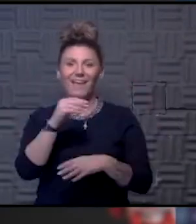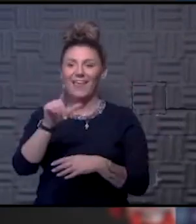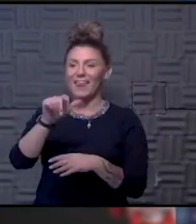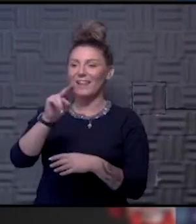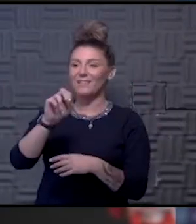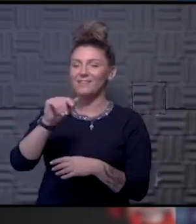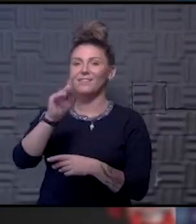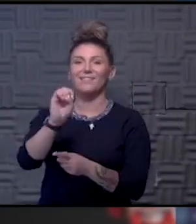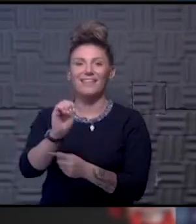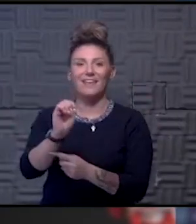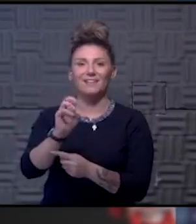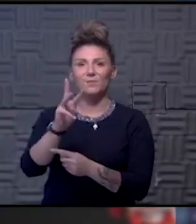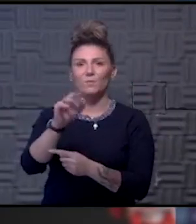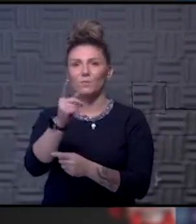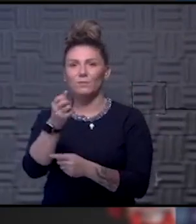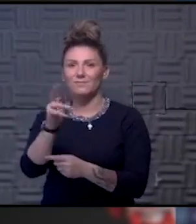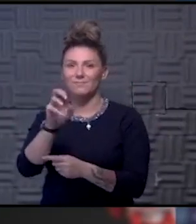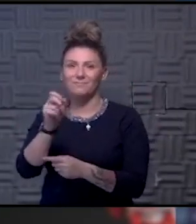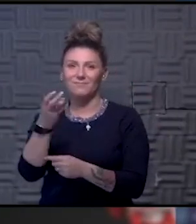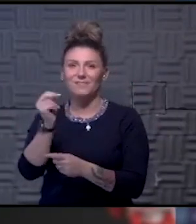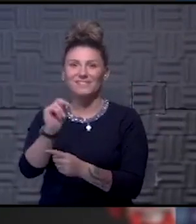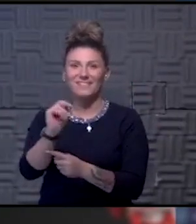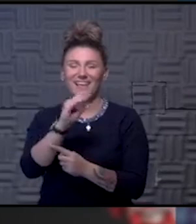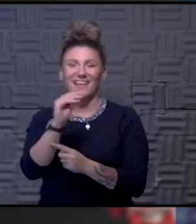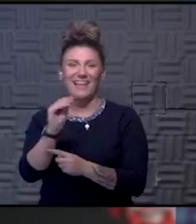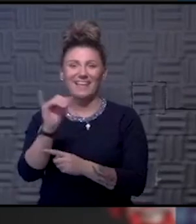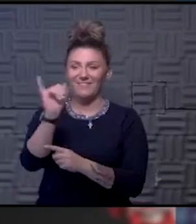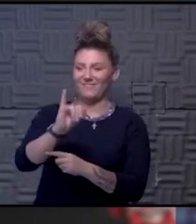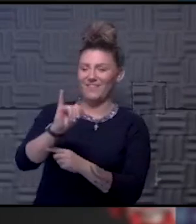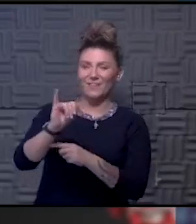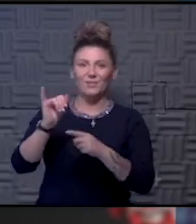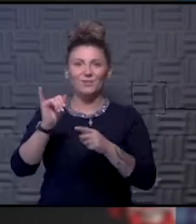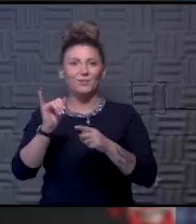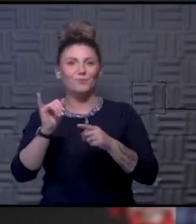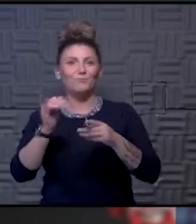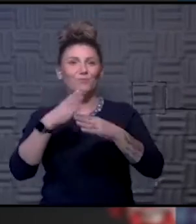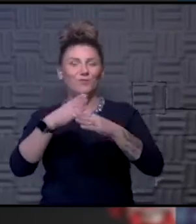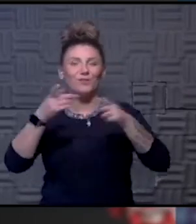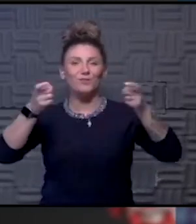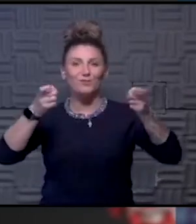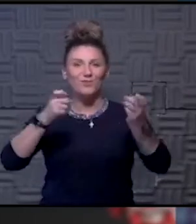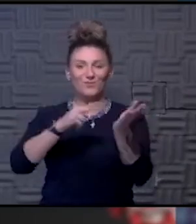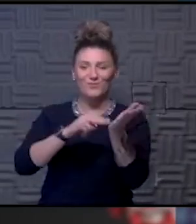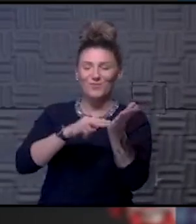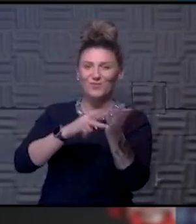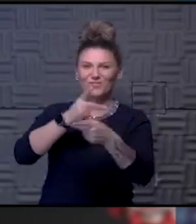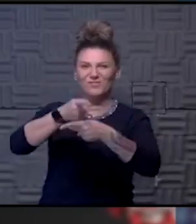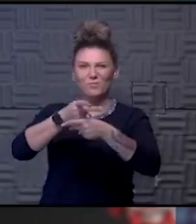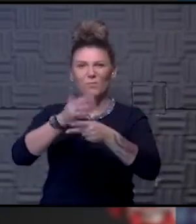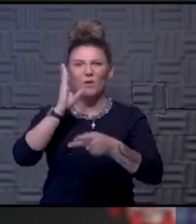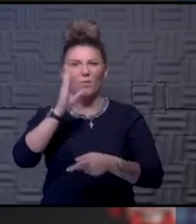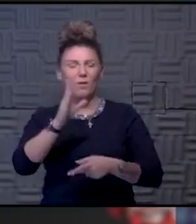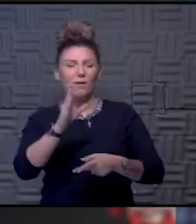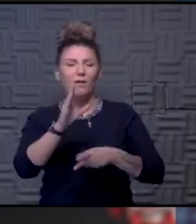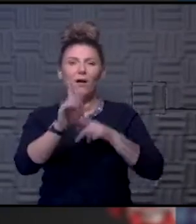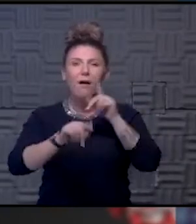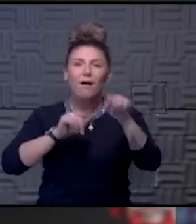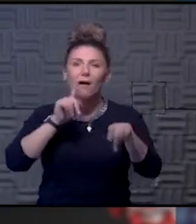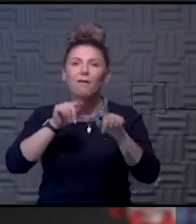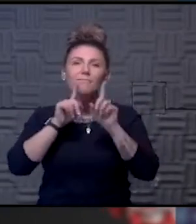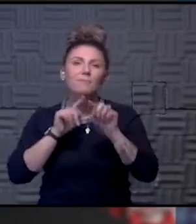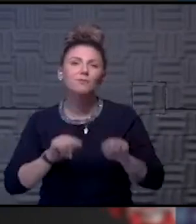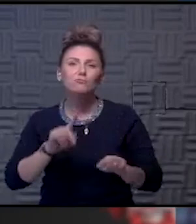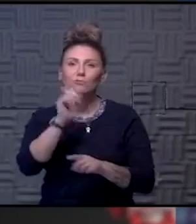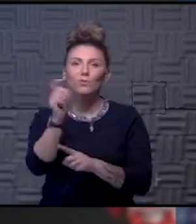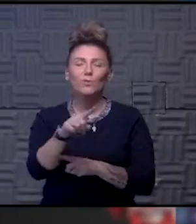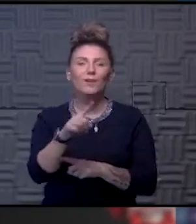Williamson, our infection prevention and control nurse supervisor, here to help answer questions from the week that we haven't gotten